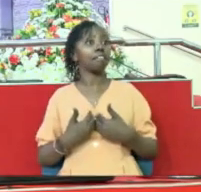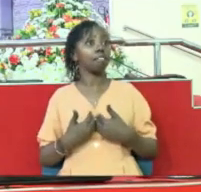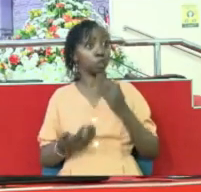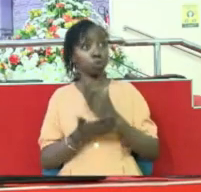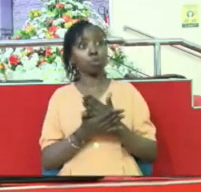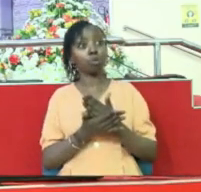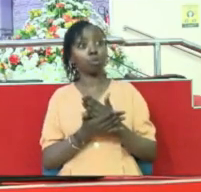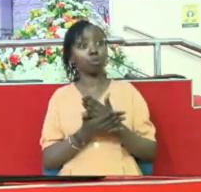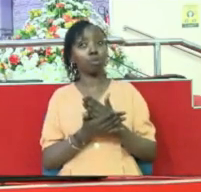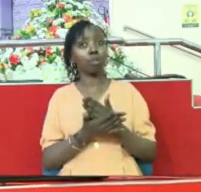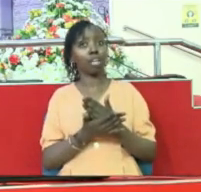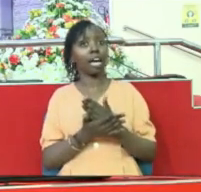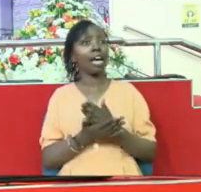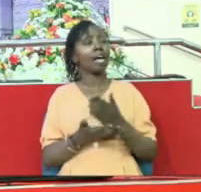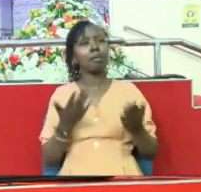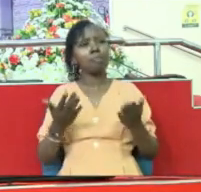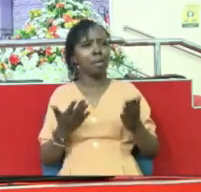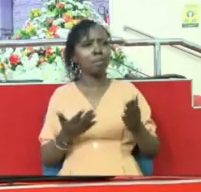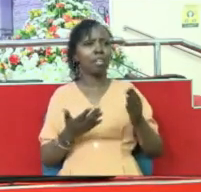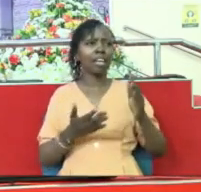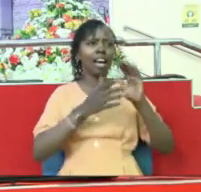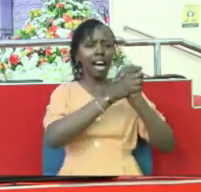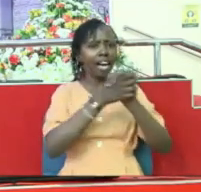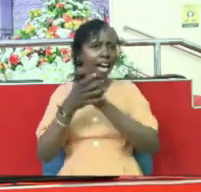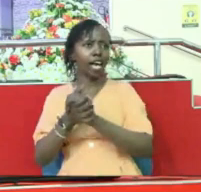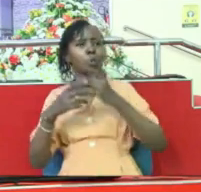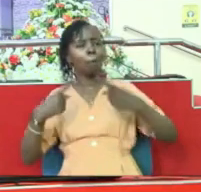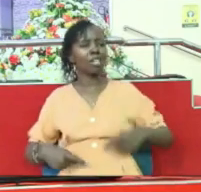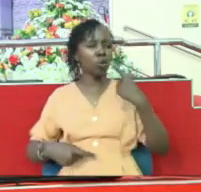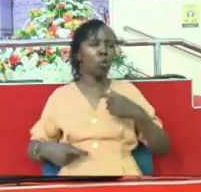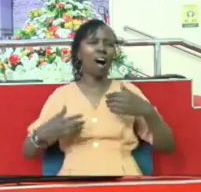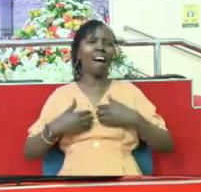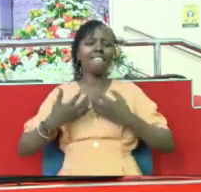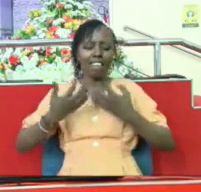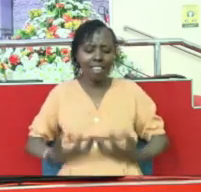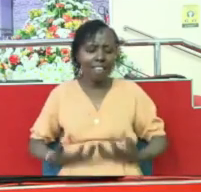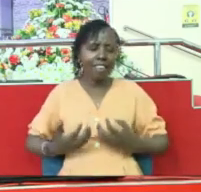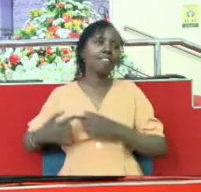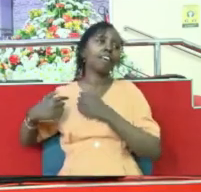they are. Na kuna mikono umesalimia na ni nzito. And there is a hand that you have greeted that is heavy.